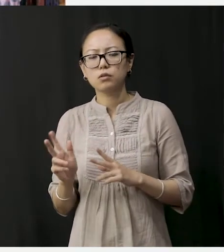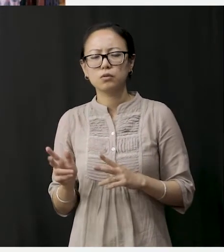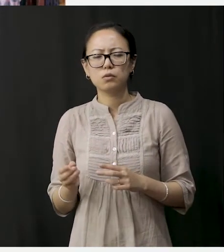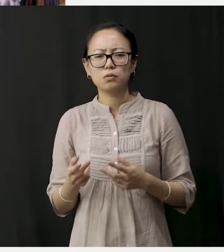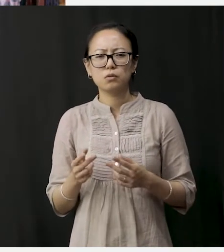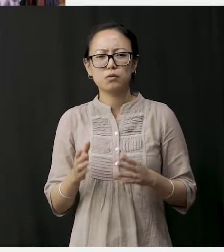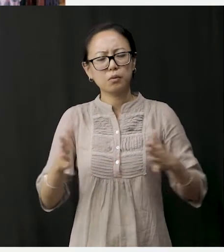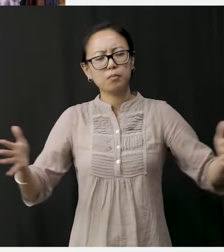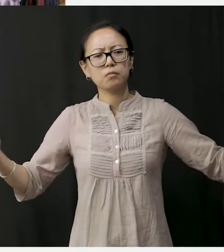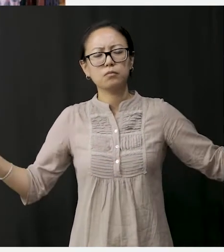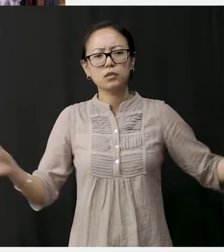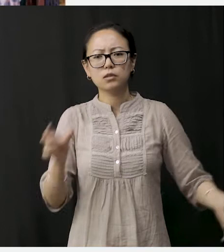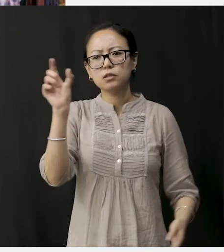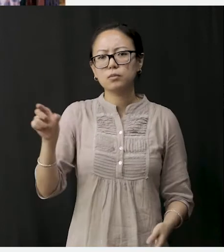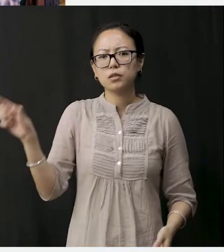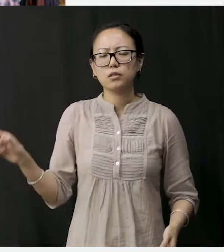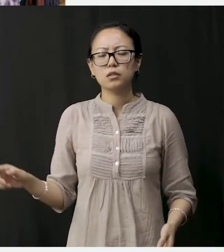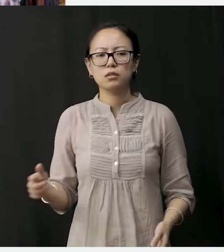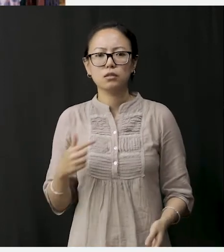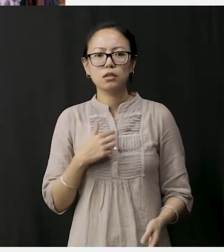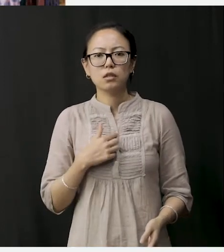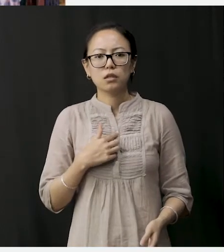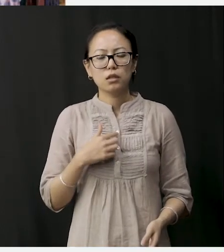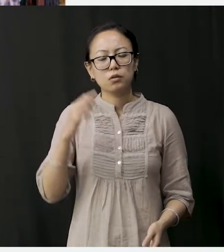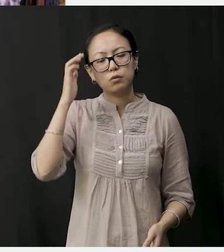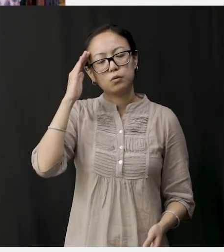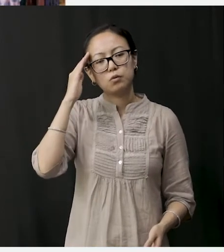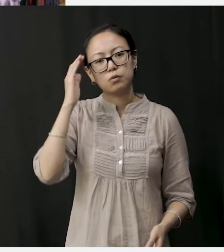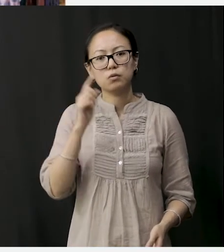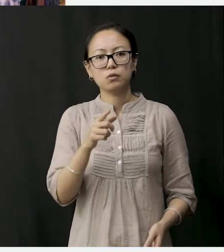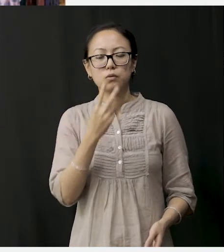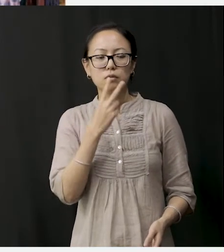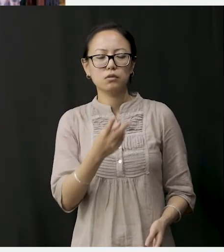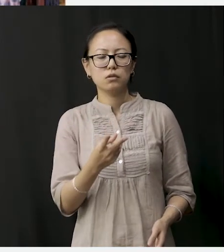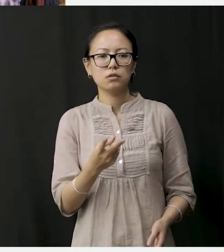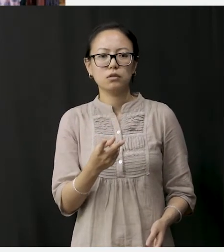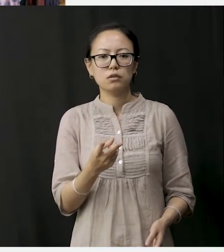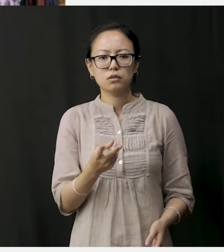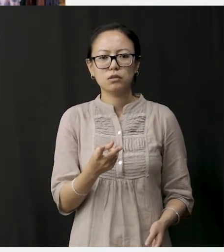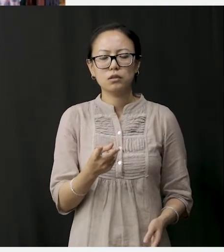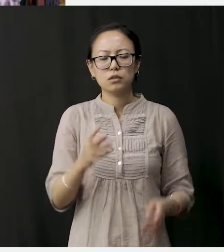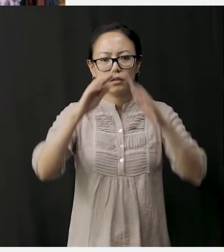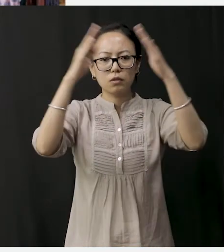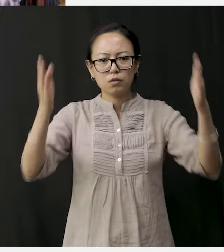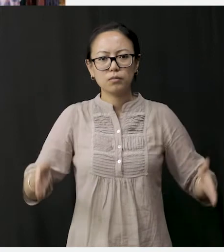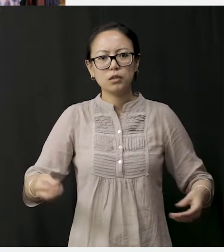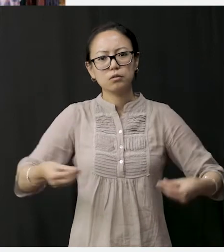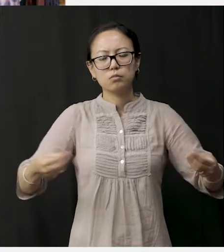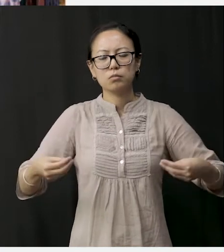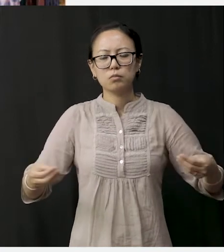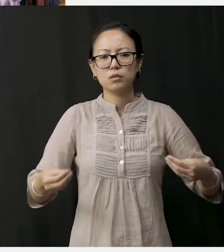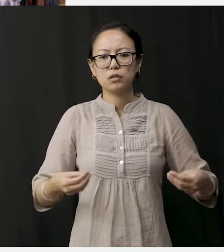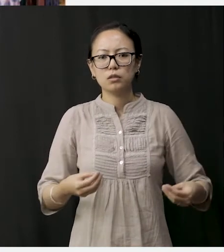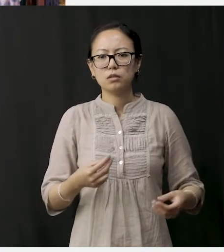So I'm sure you have also seen a marketplace in your area where there will be a lot of people